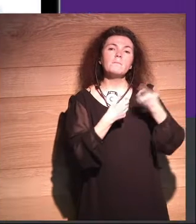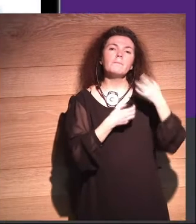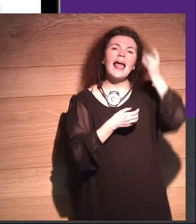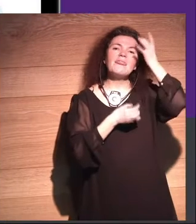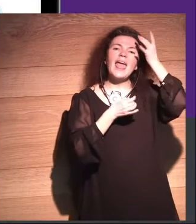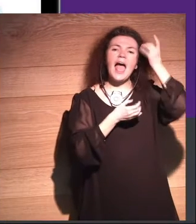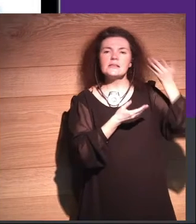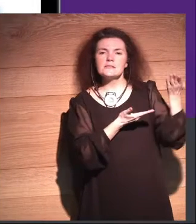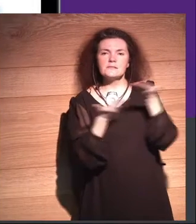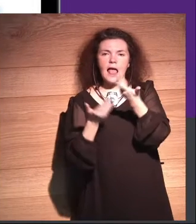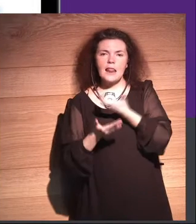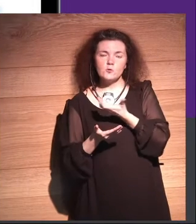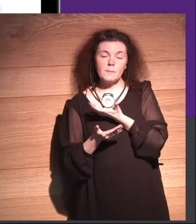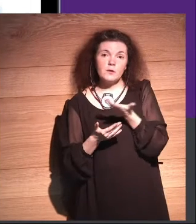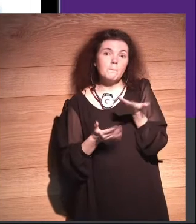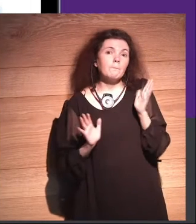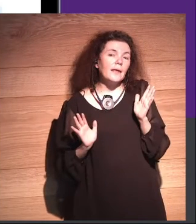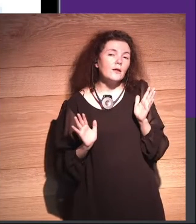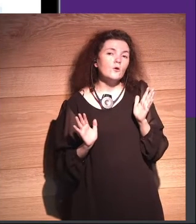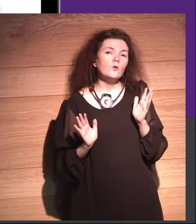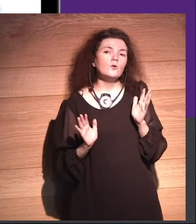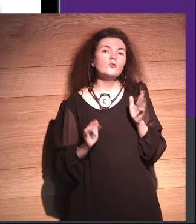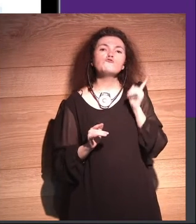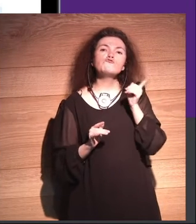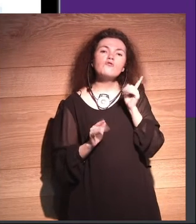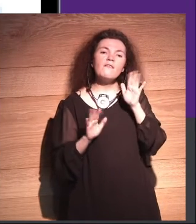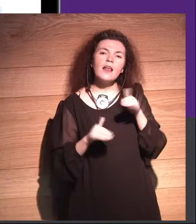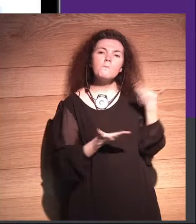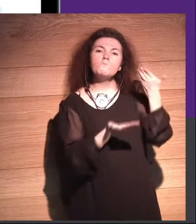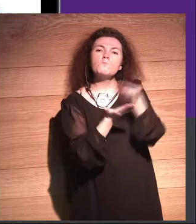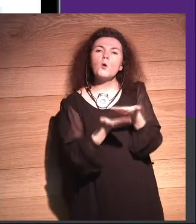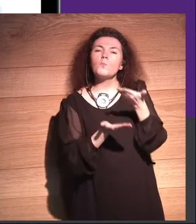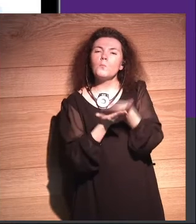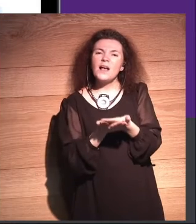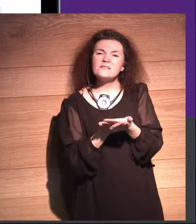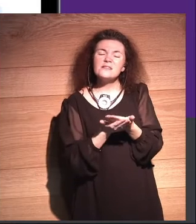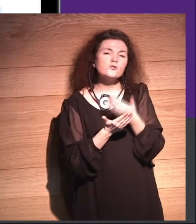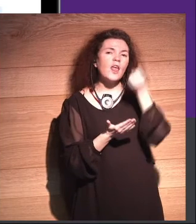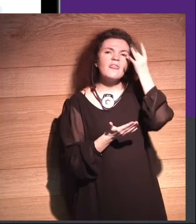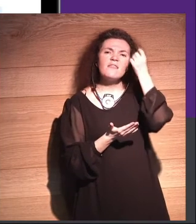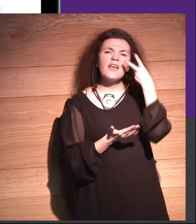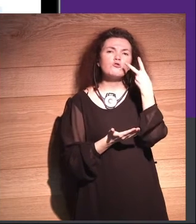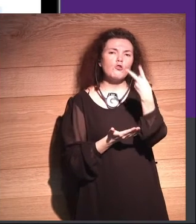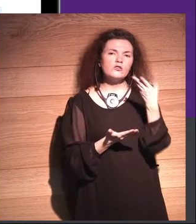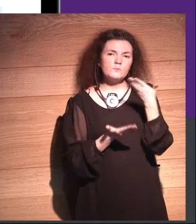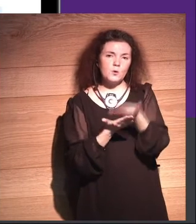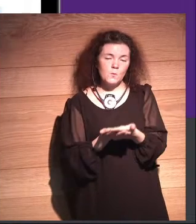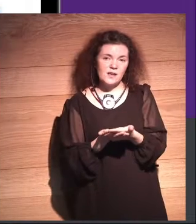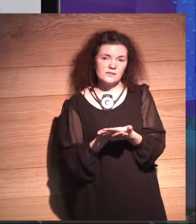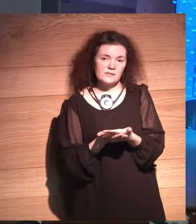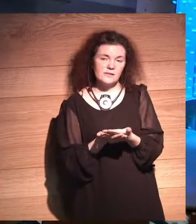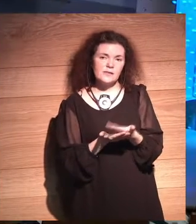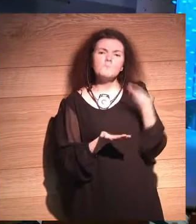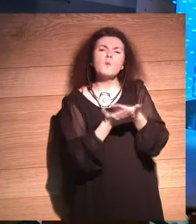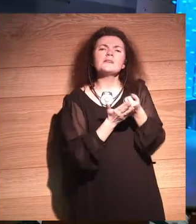up till now, only 2 ideas have ever moved forward and none have actually been